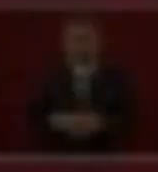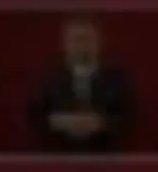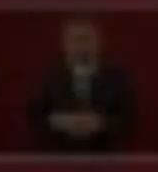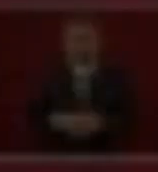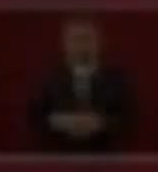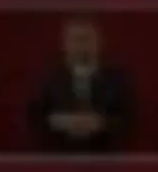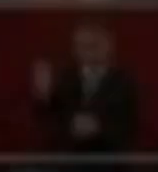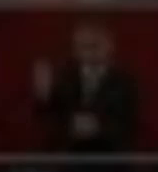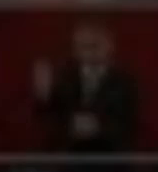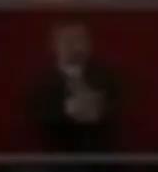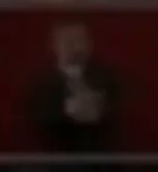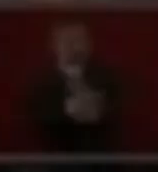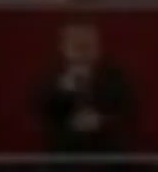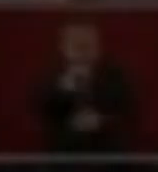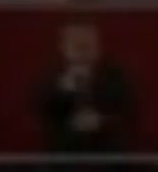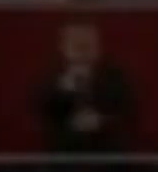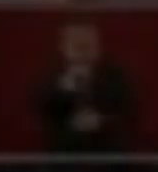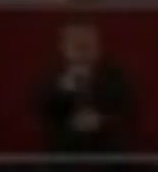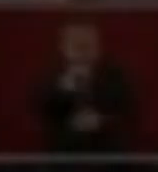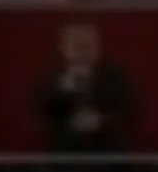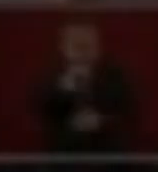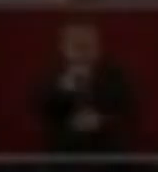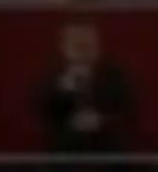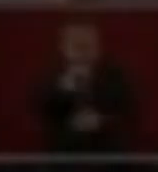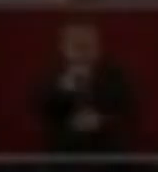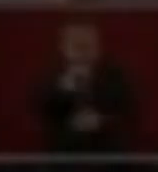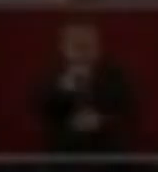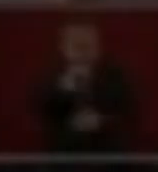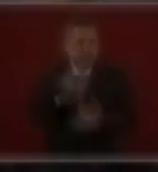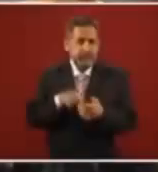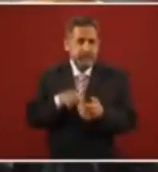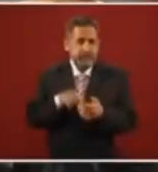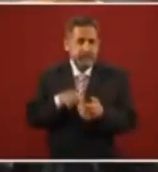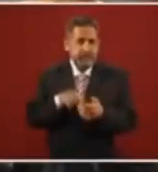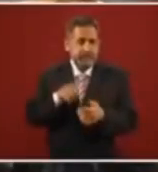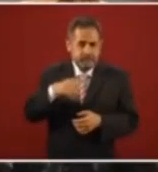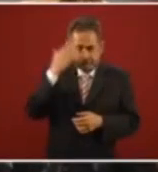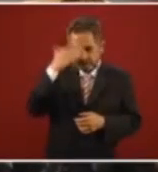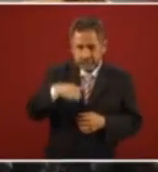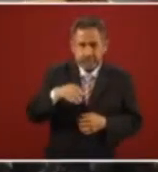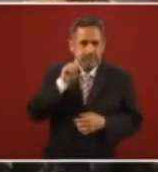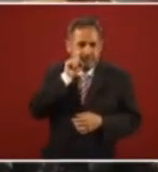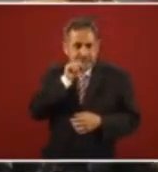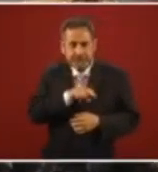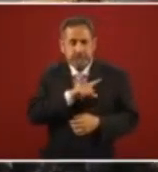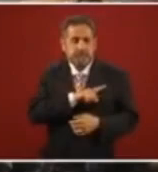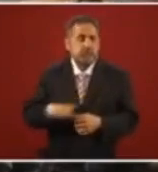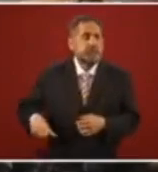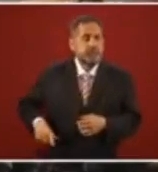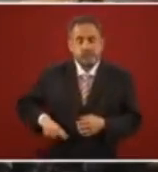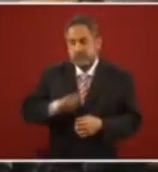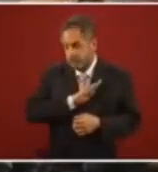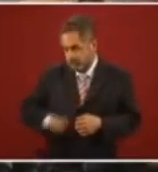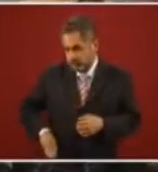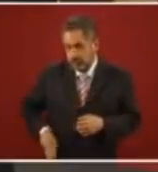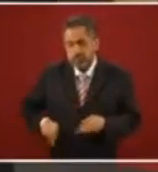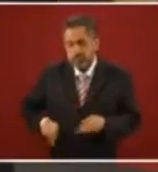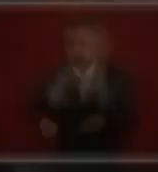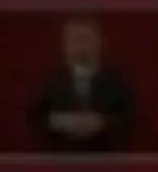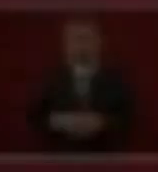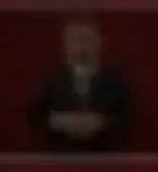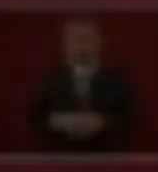to talk... ...okay... ...there's gonna be another guy... ...talking... ...it looks like... ...they got a video... ...el gobierno municipal... ...el gobierno estatal... ...y el